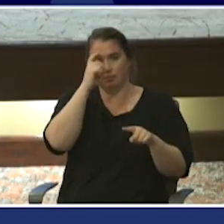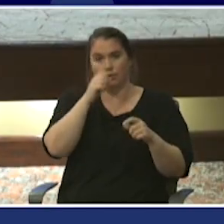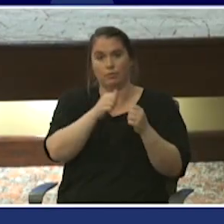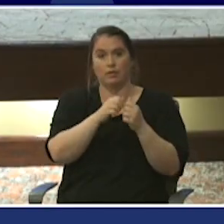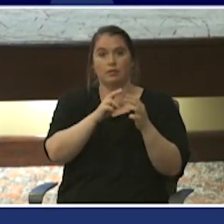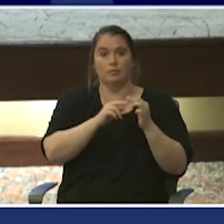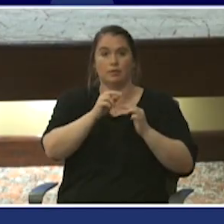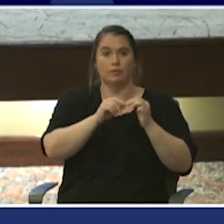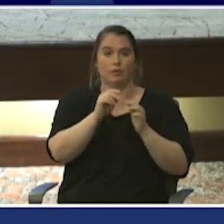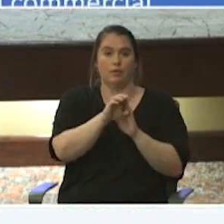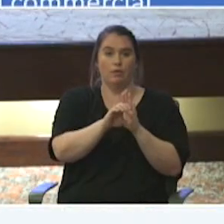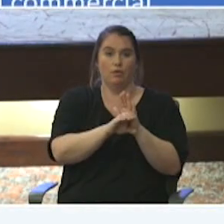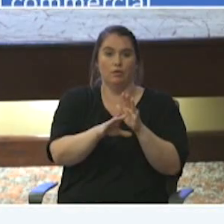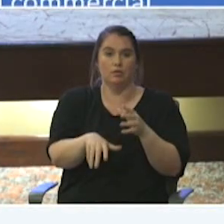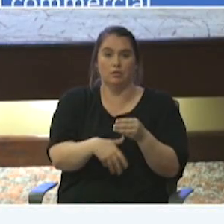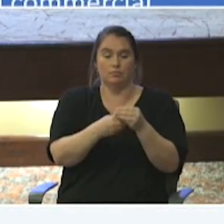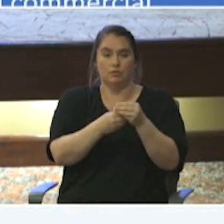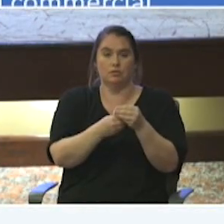code adoptions.